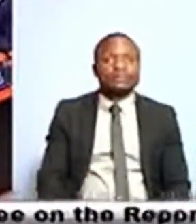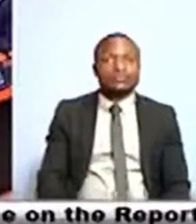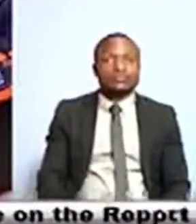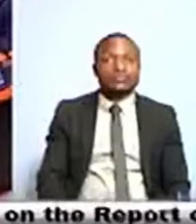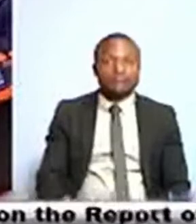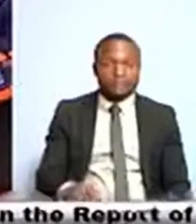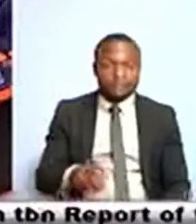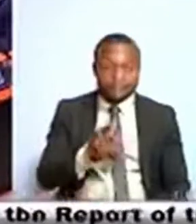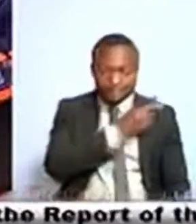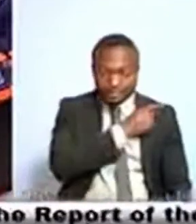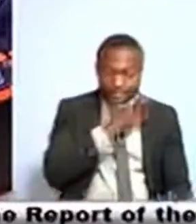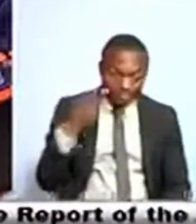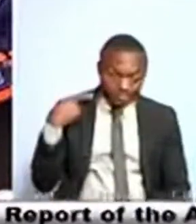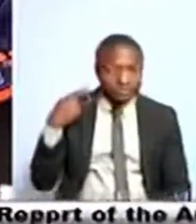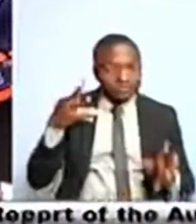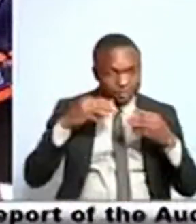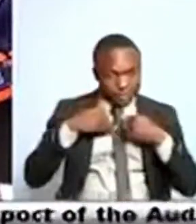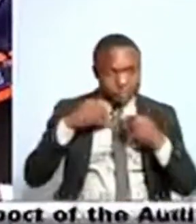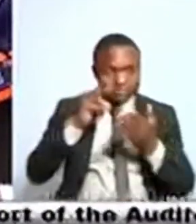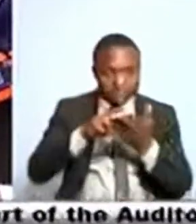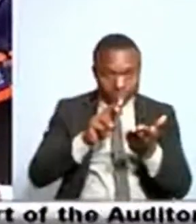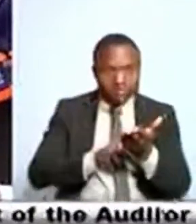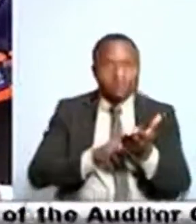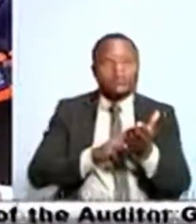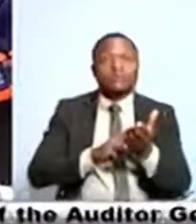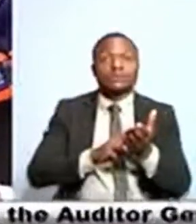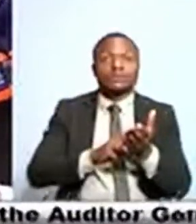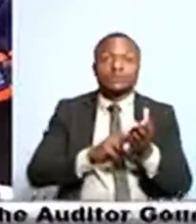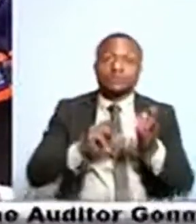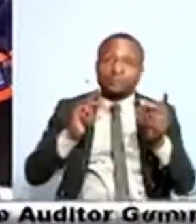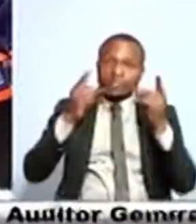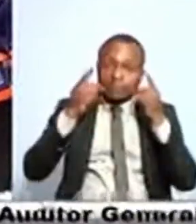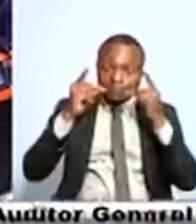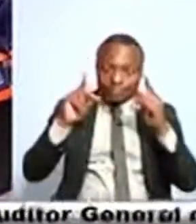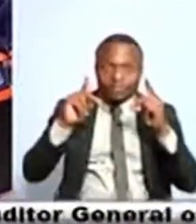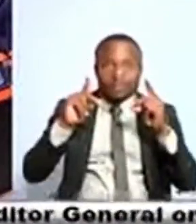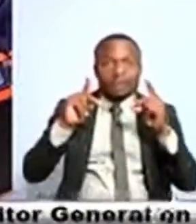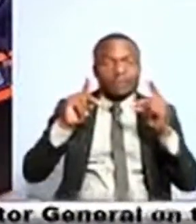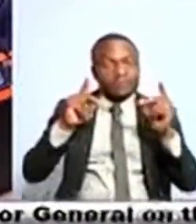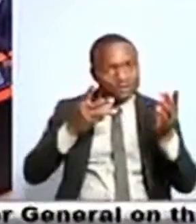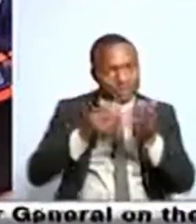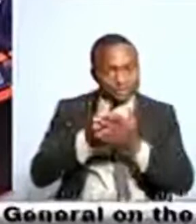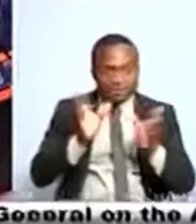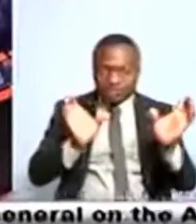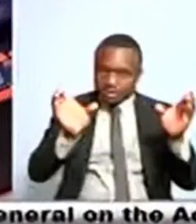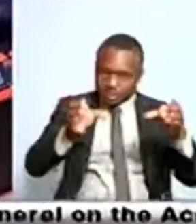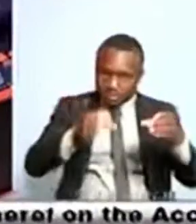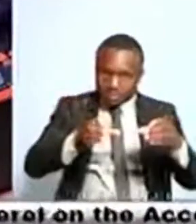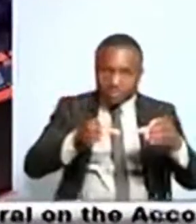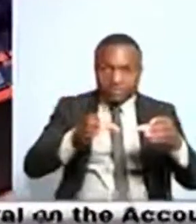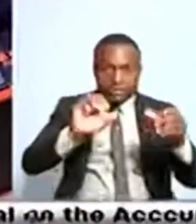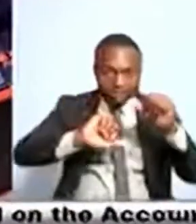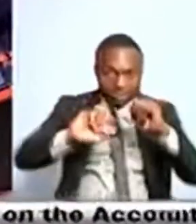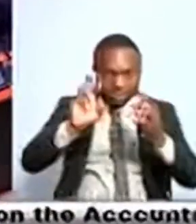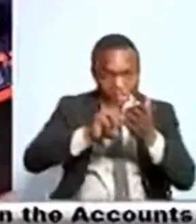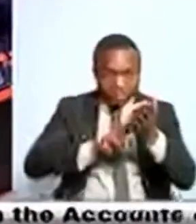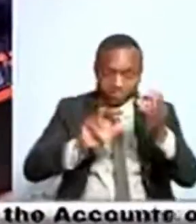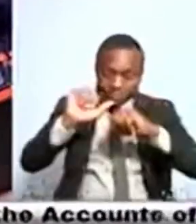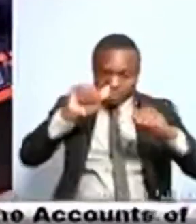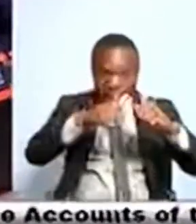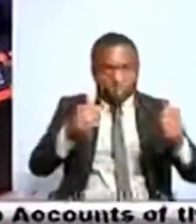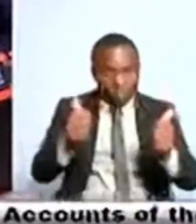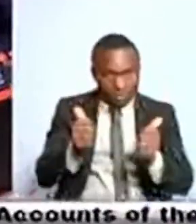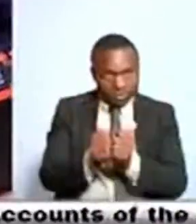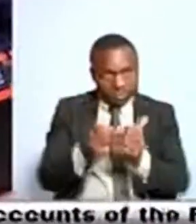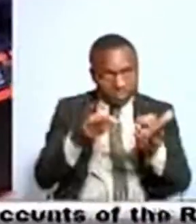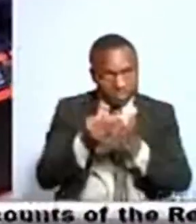that this House do adopt the report of the Public Accounts Committee on the report of the Auditor General on the